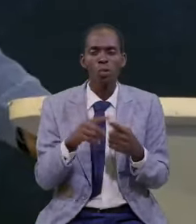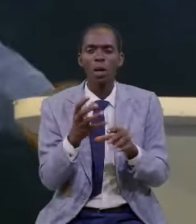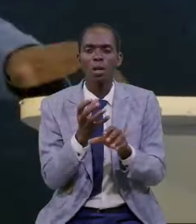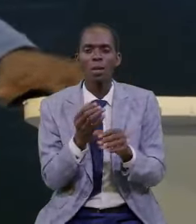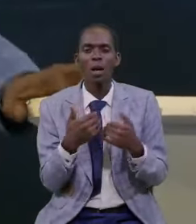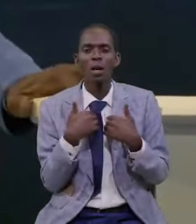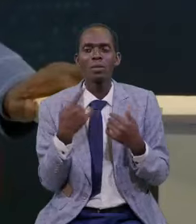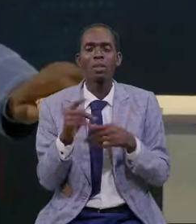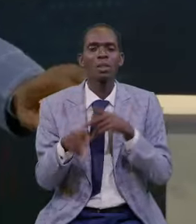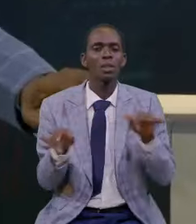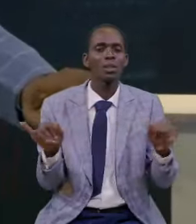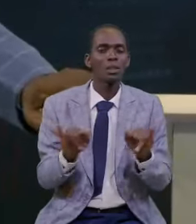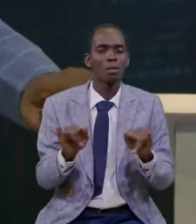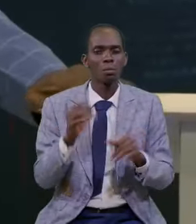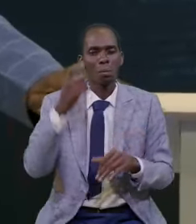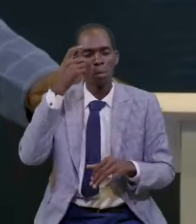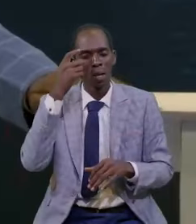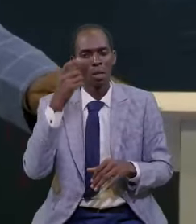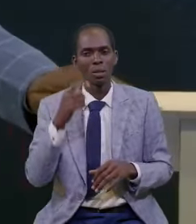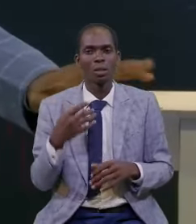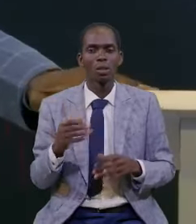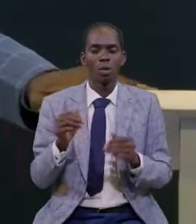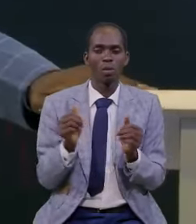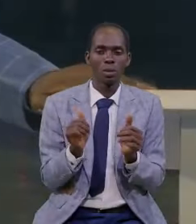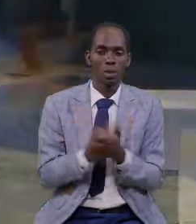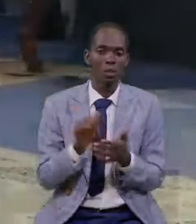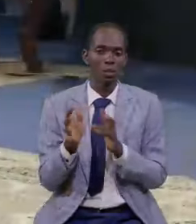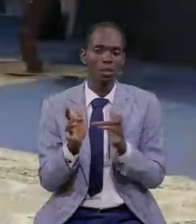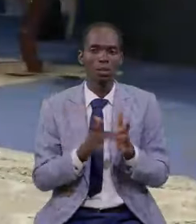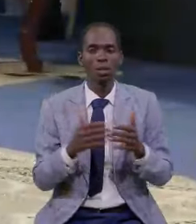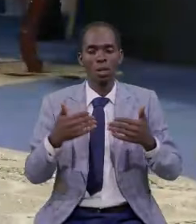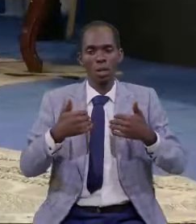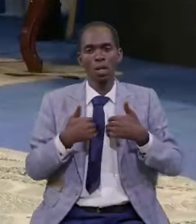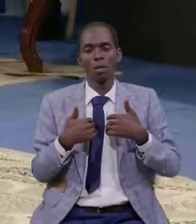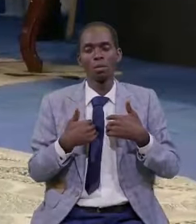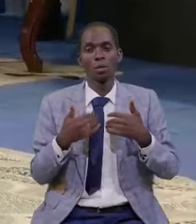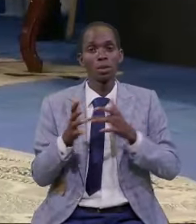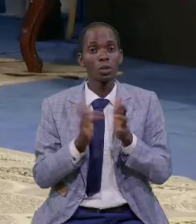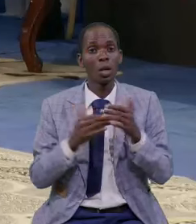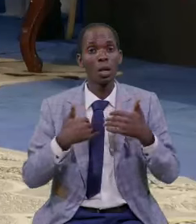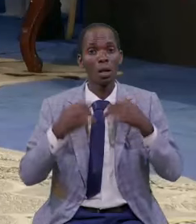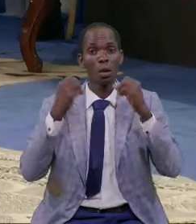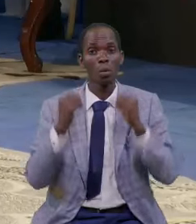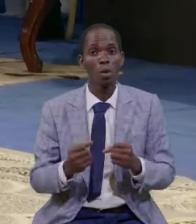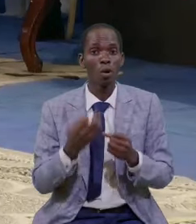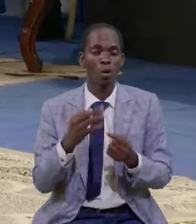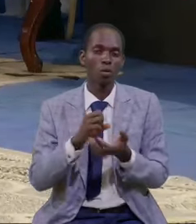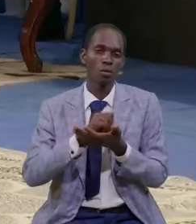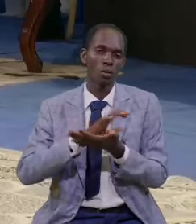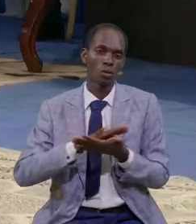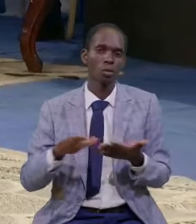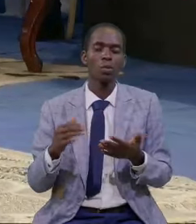that Jesus had, the power for sanctification. We put it together as purity.